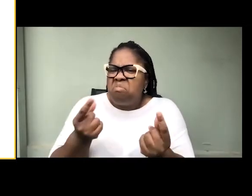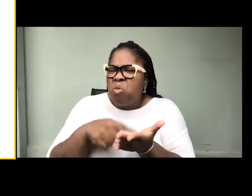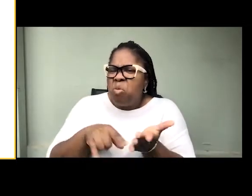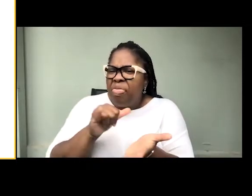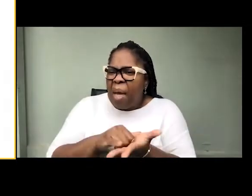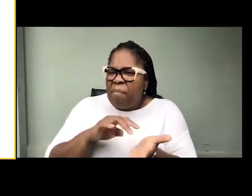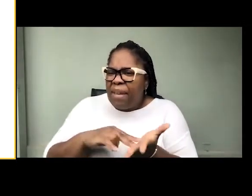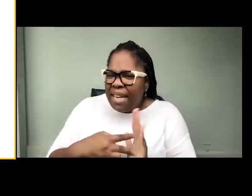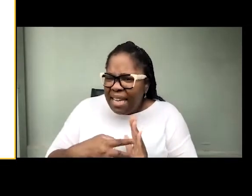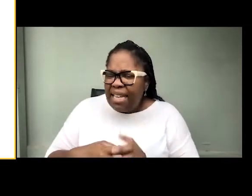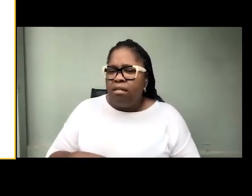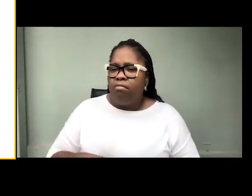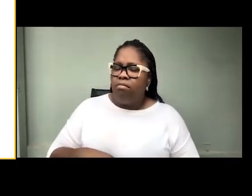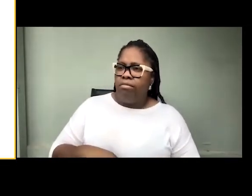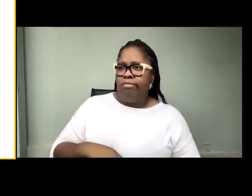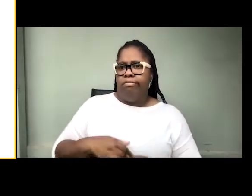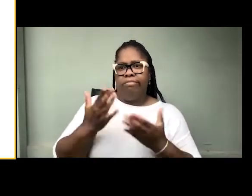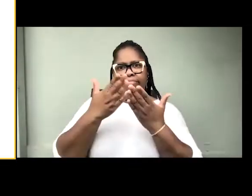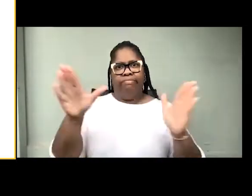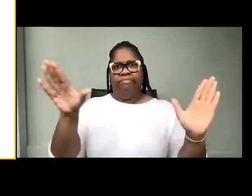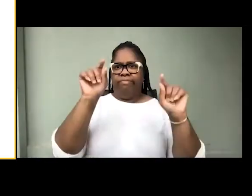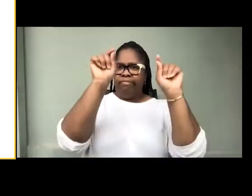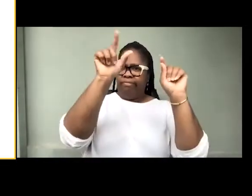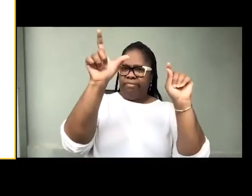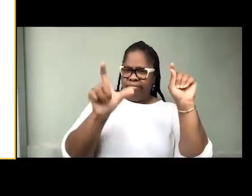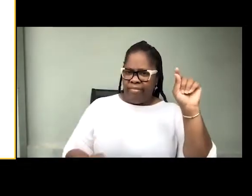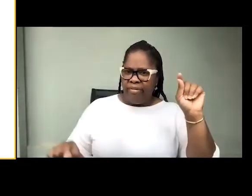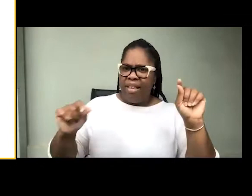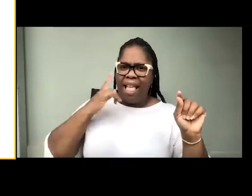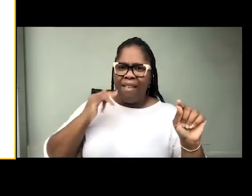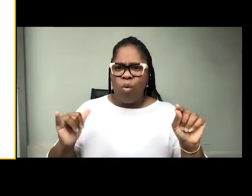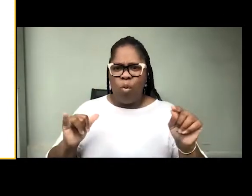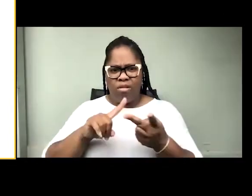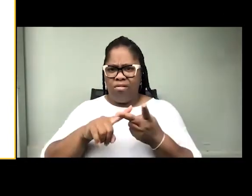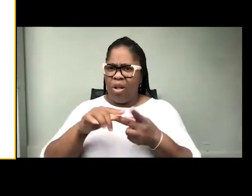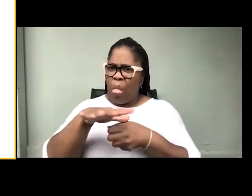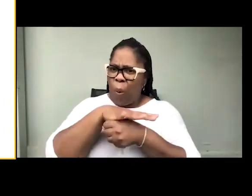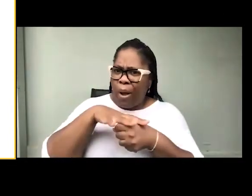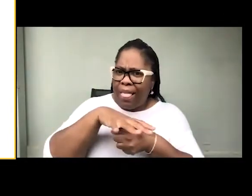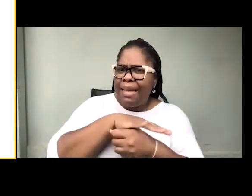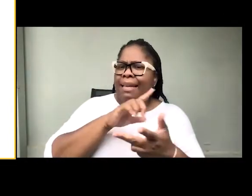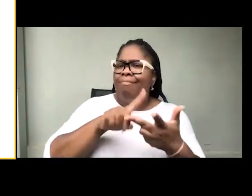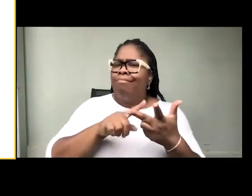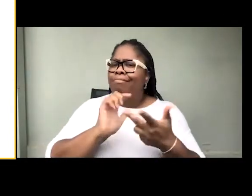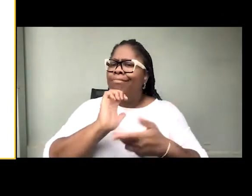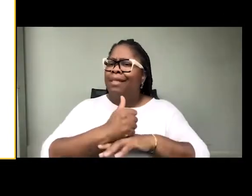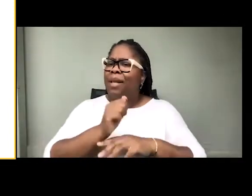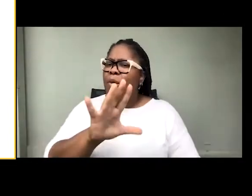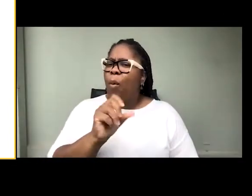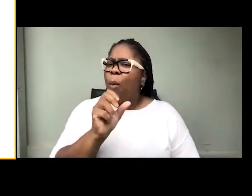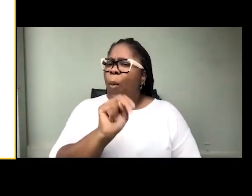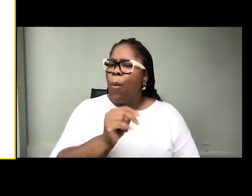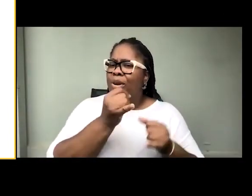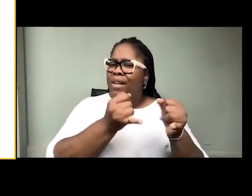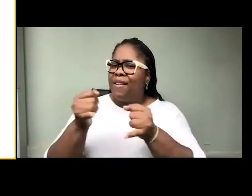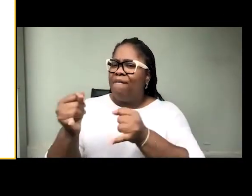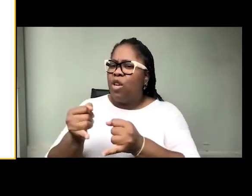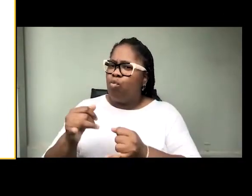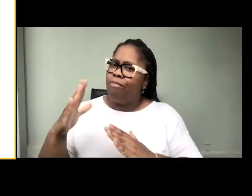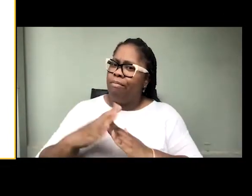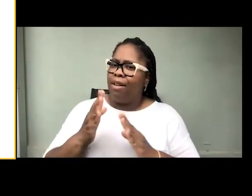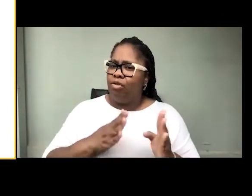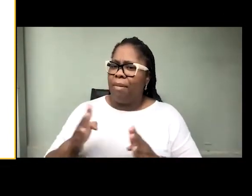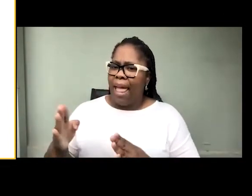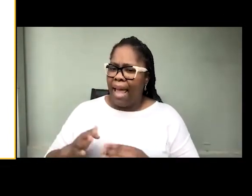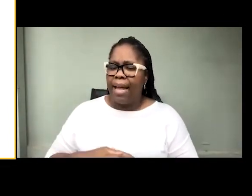what it means for you locally, and how you can craft your own Master Plan for Aging, as well as talk about